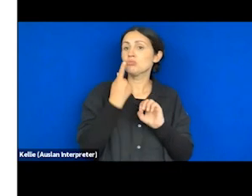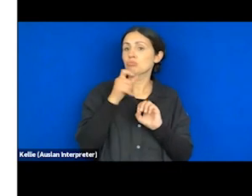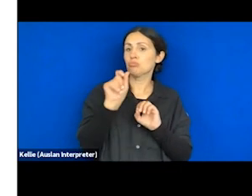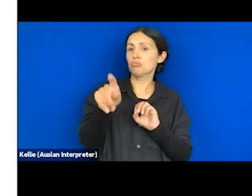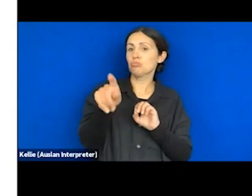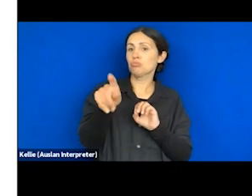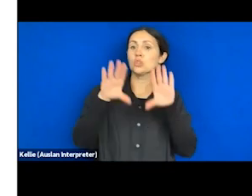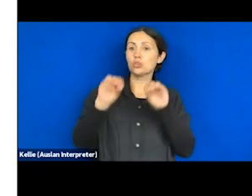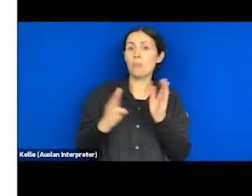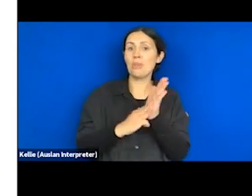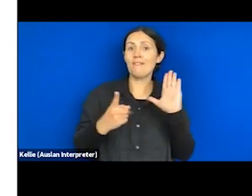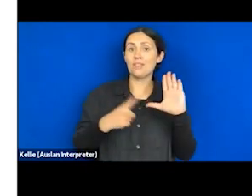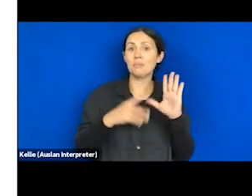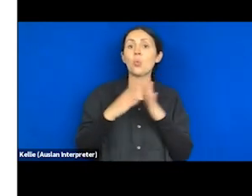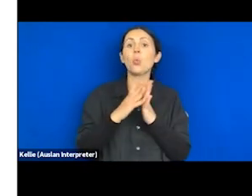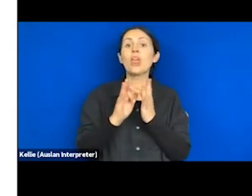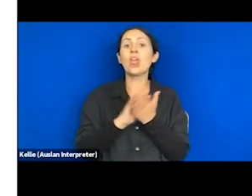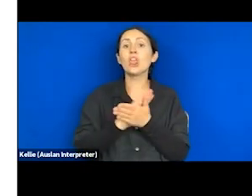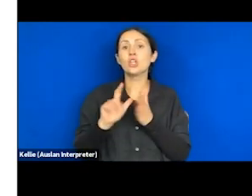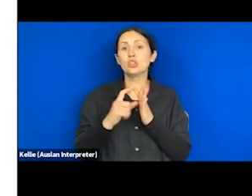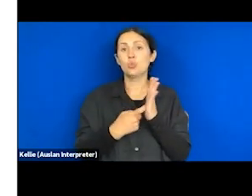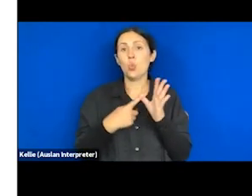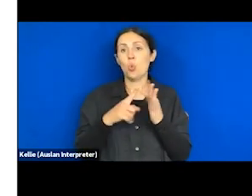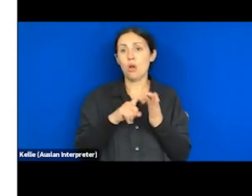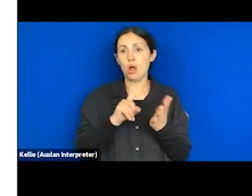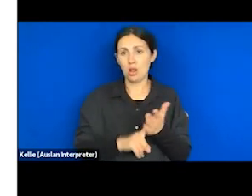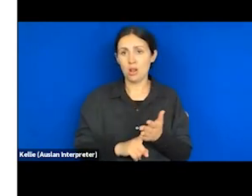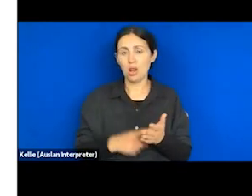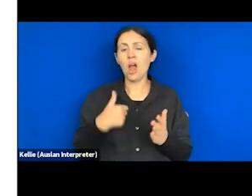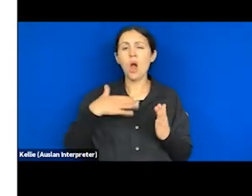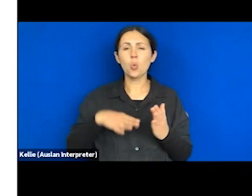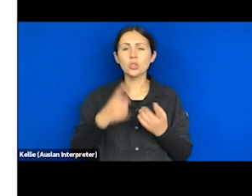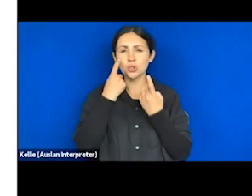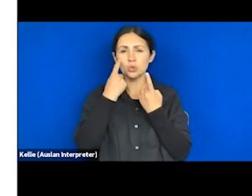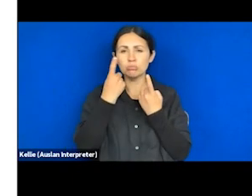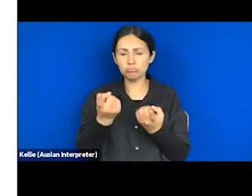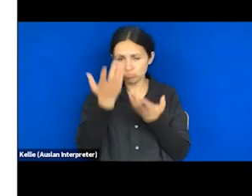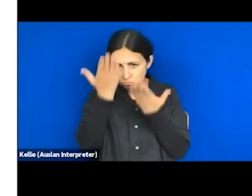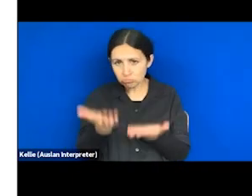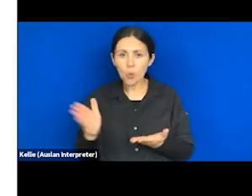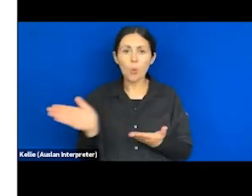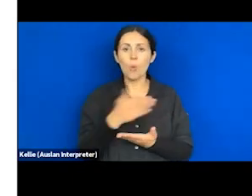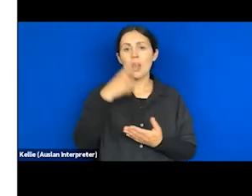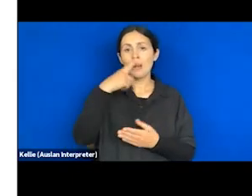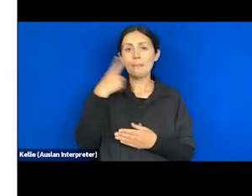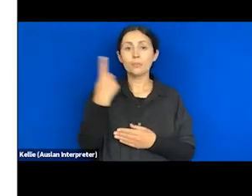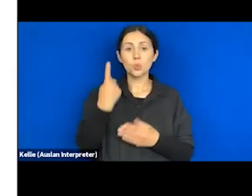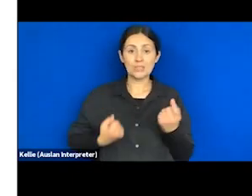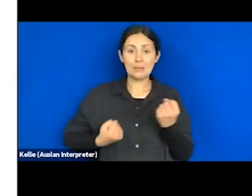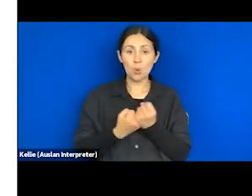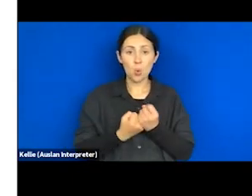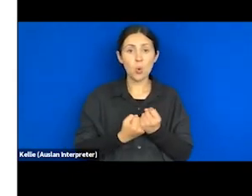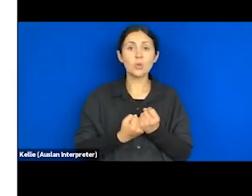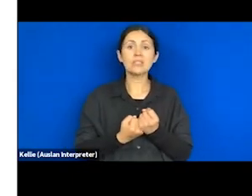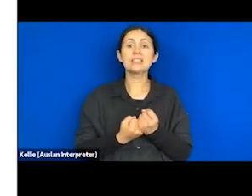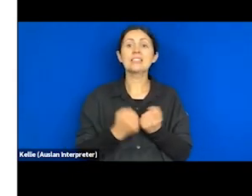withdrawal. I'd like to acknowledge the support of the entire study team, as well as the clinical staff from St. Vincent's Hospital Drug and Alcohol